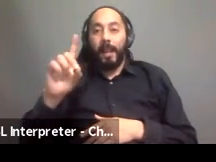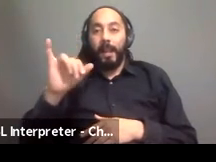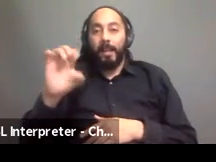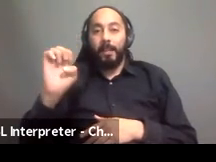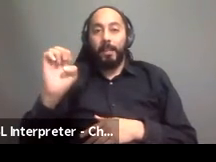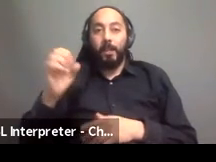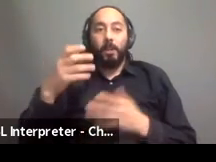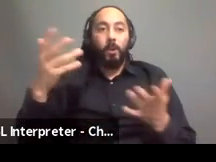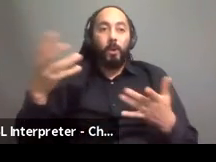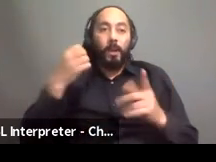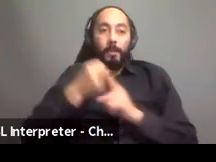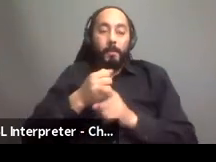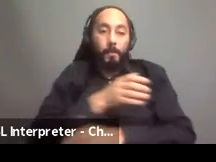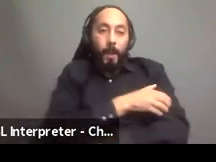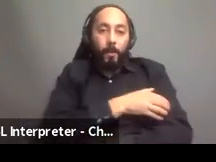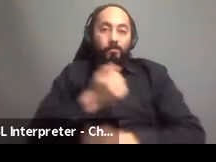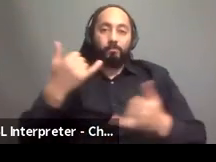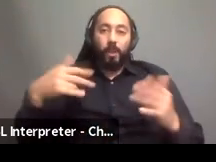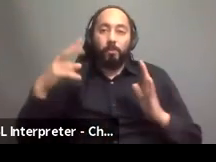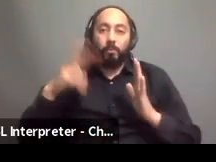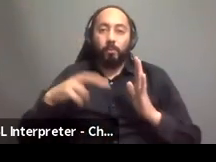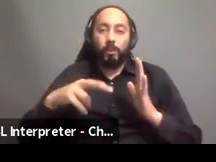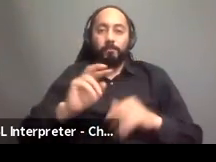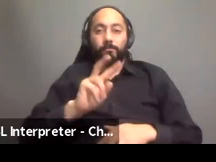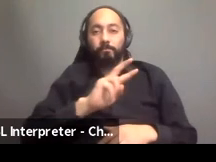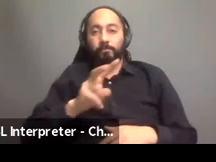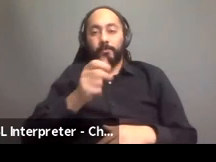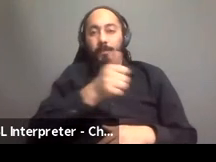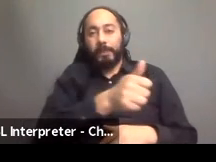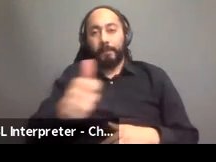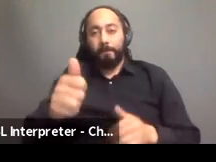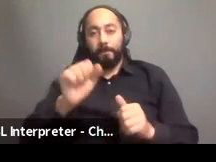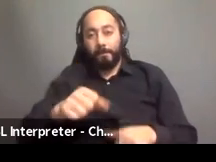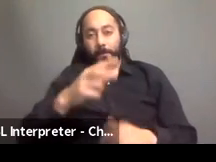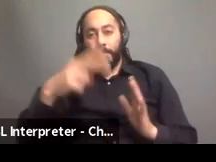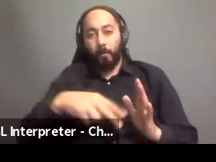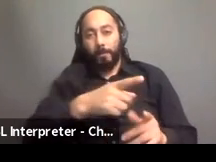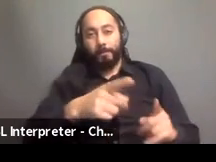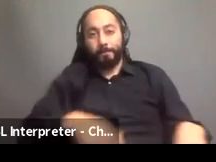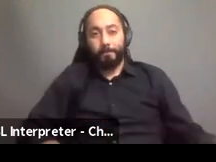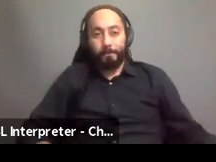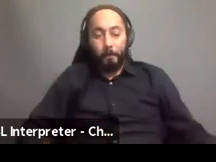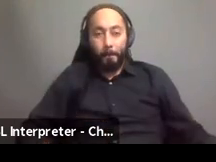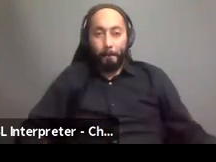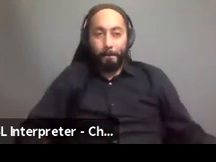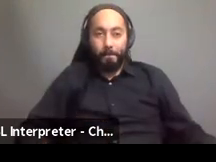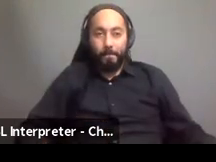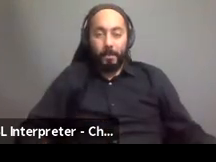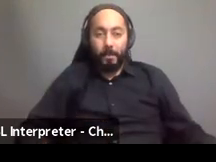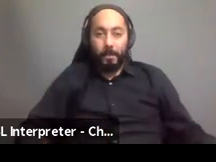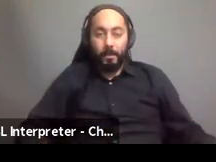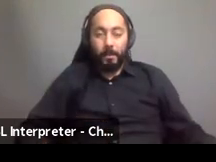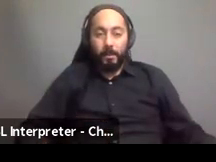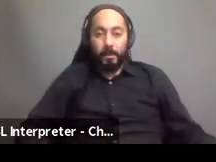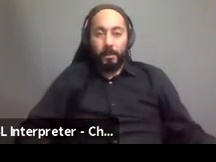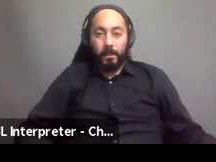read the following scenario here. Jessica and Eddie are new engineers at a startup. They both just finished school and are in